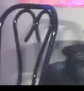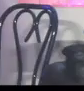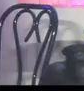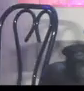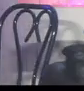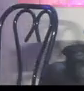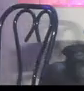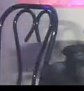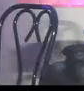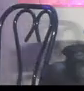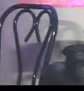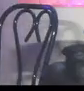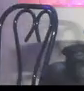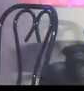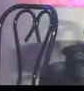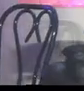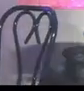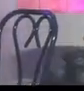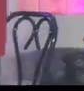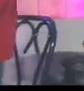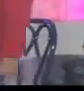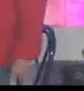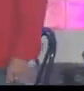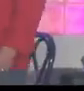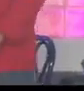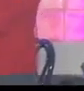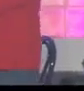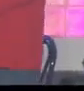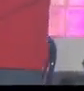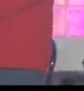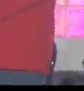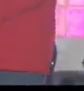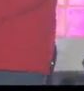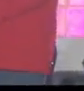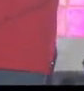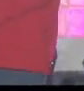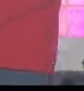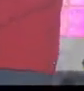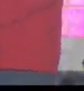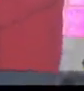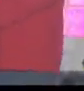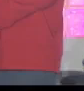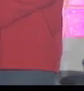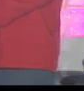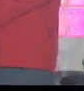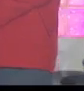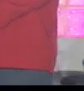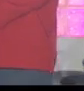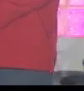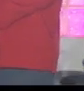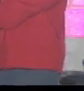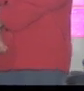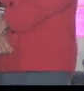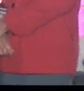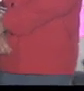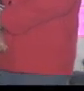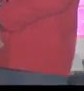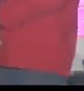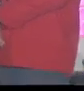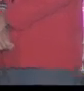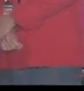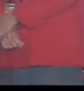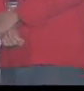Well, let me relinquish the podium. You call a politician up to the stage. I mean, what do you expect? You